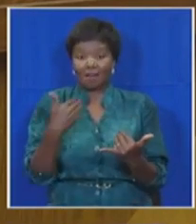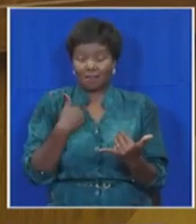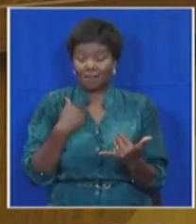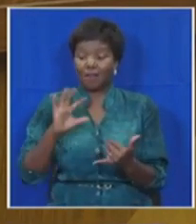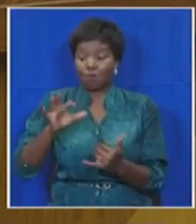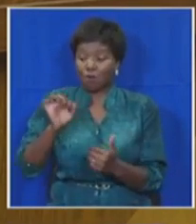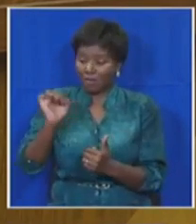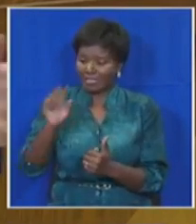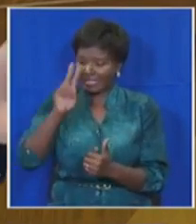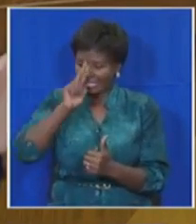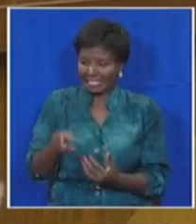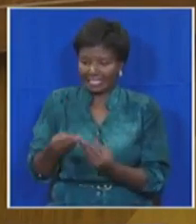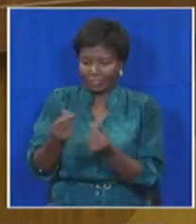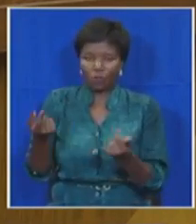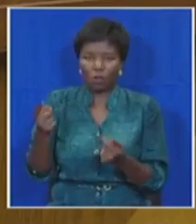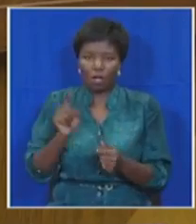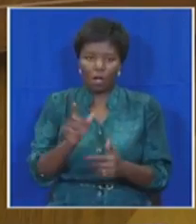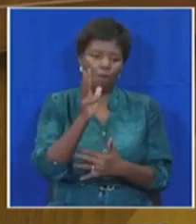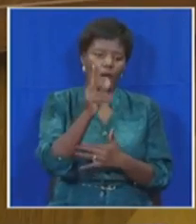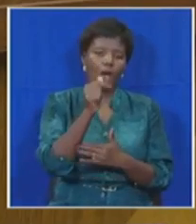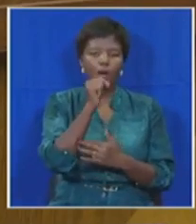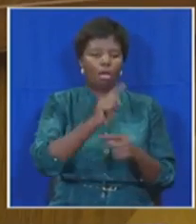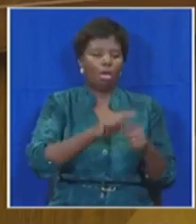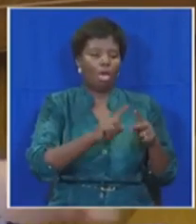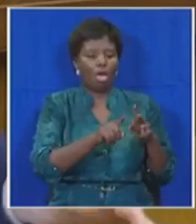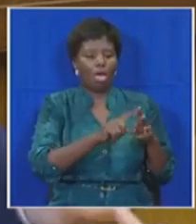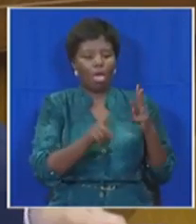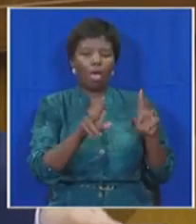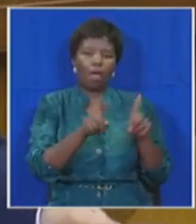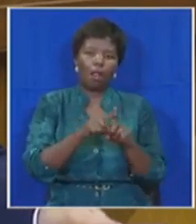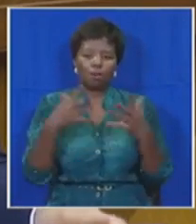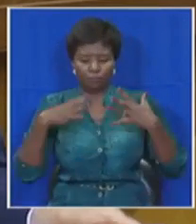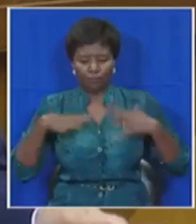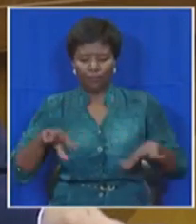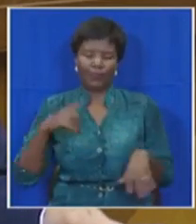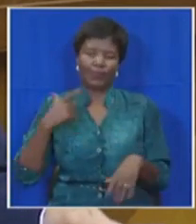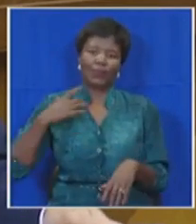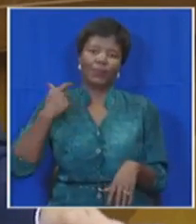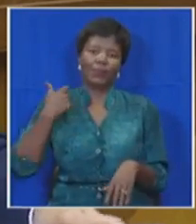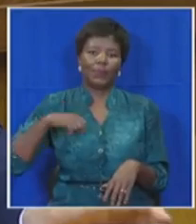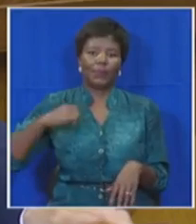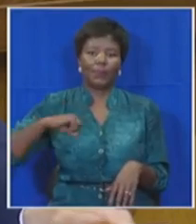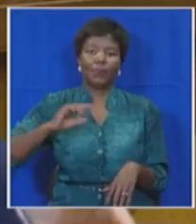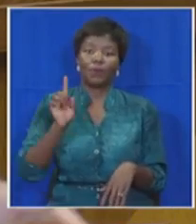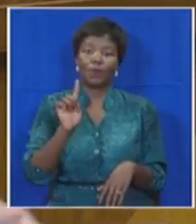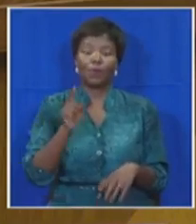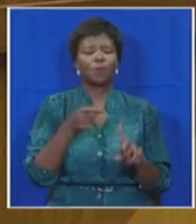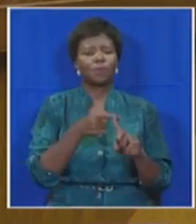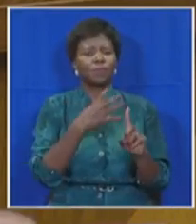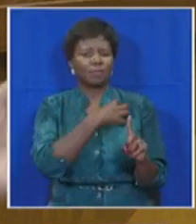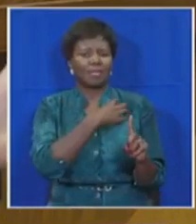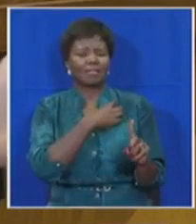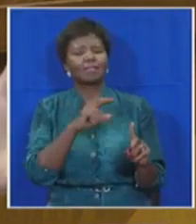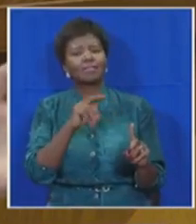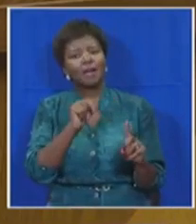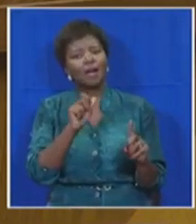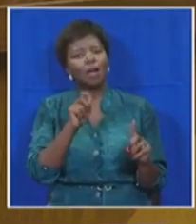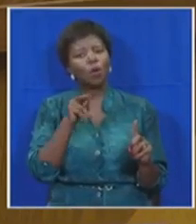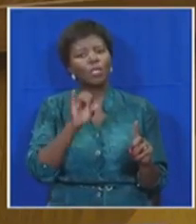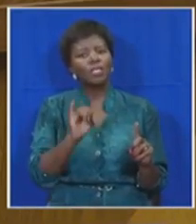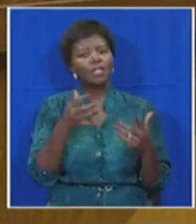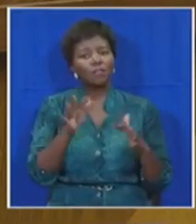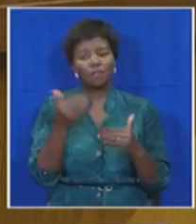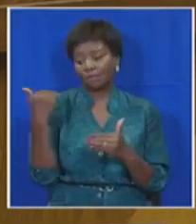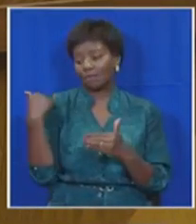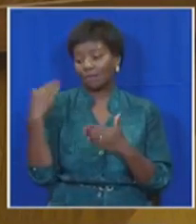sort it out rather than coming here and swanning around in your fancy outfits. Minister Mquinty came here, and after the weekend